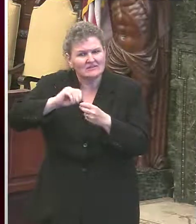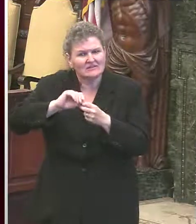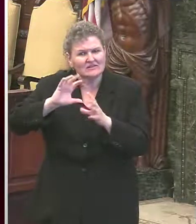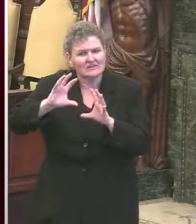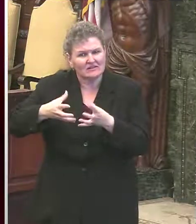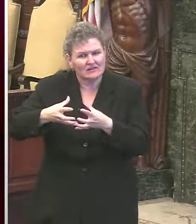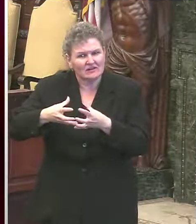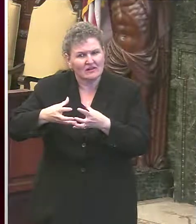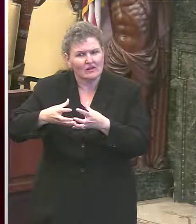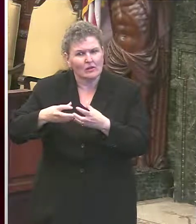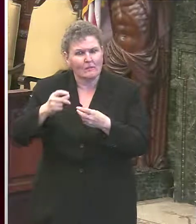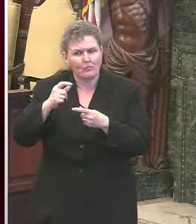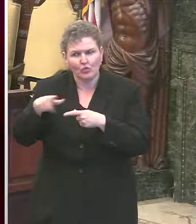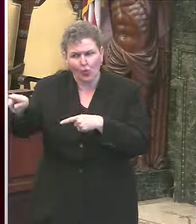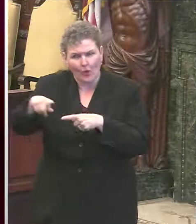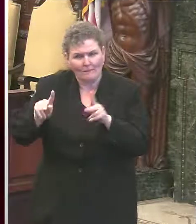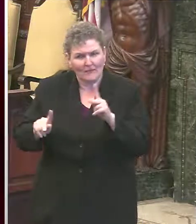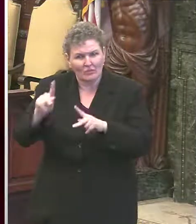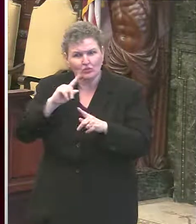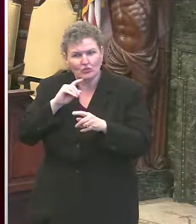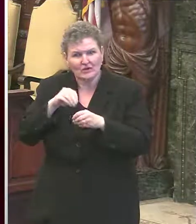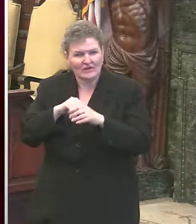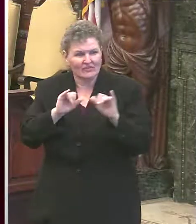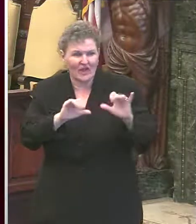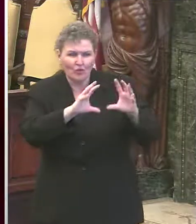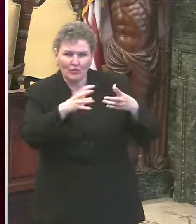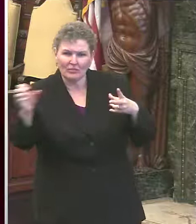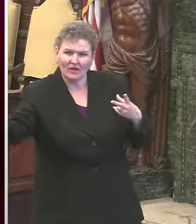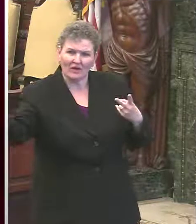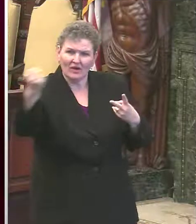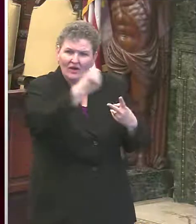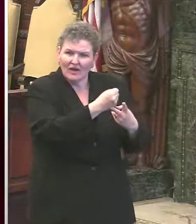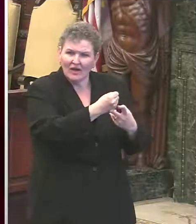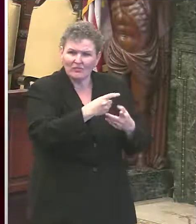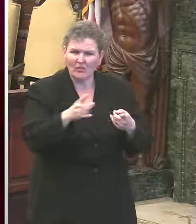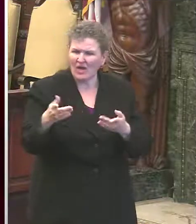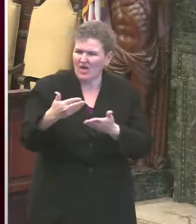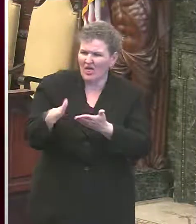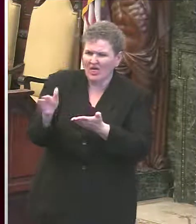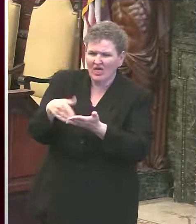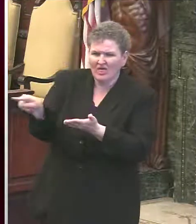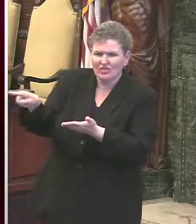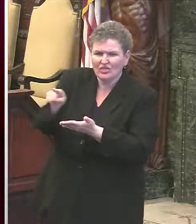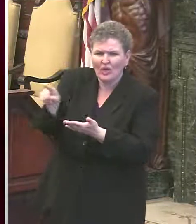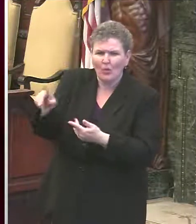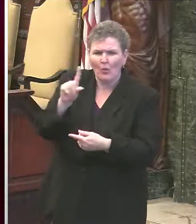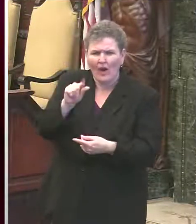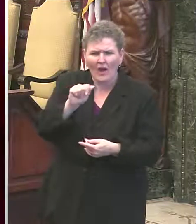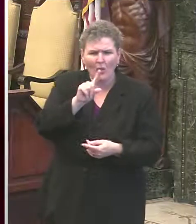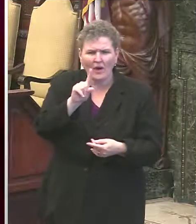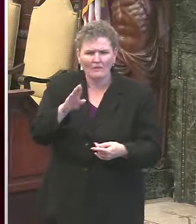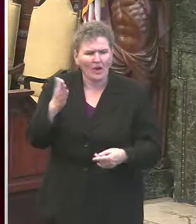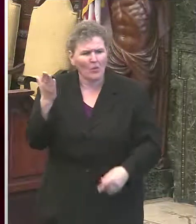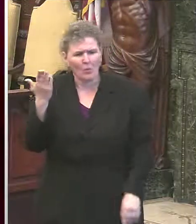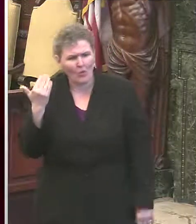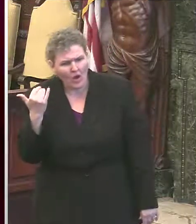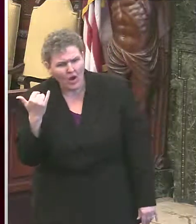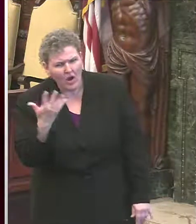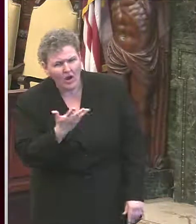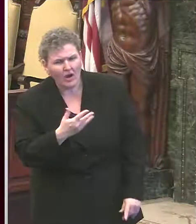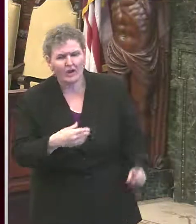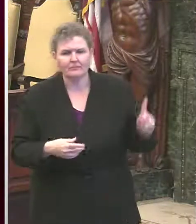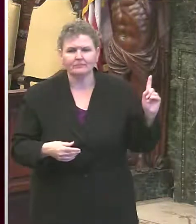priority group for months. Why has this group not been included in 1A or 1B? Well, first of all, we did include people